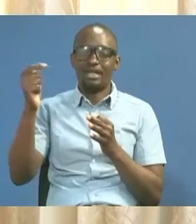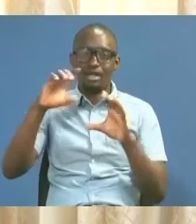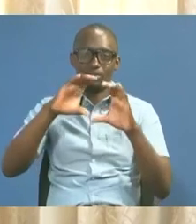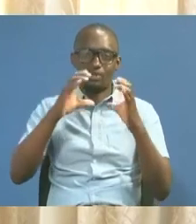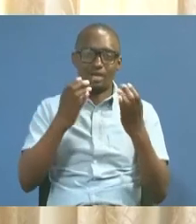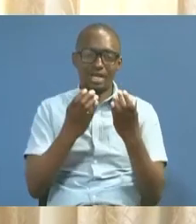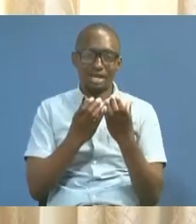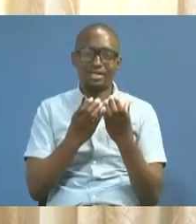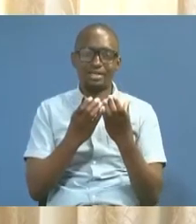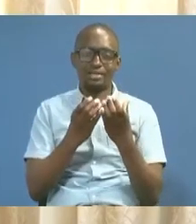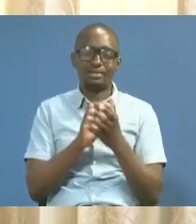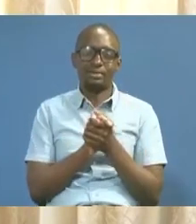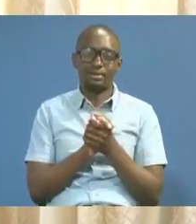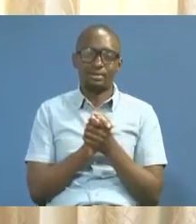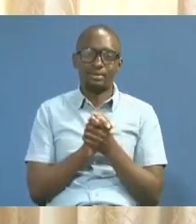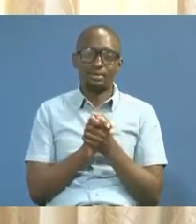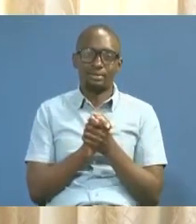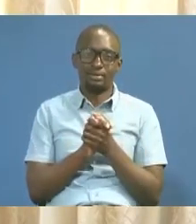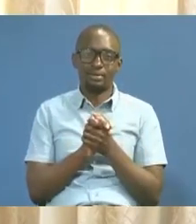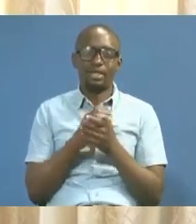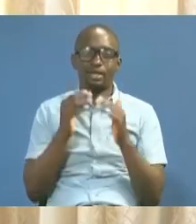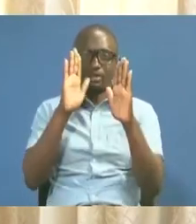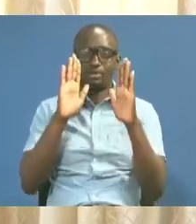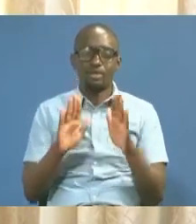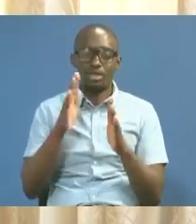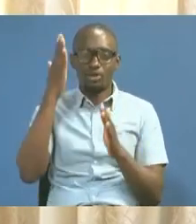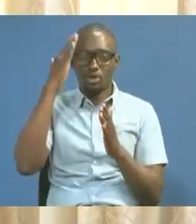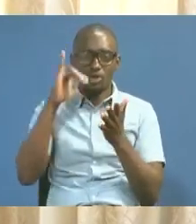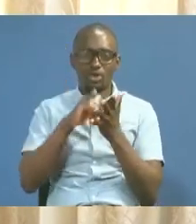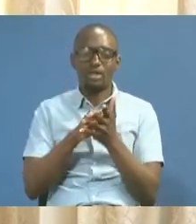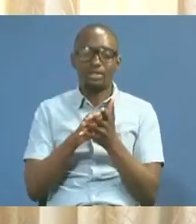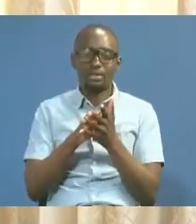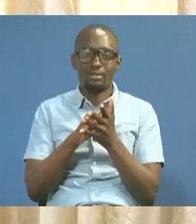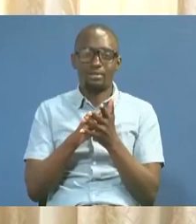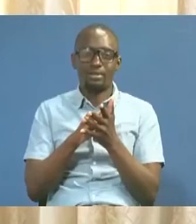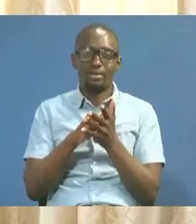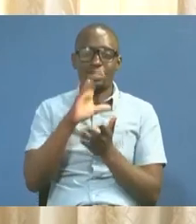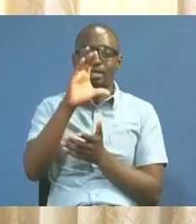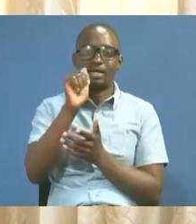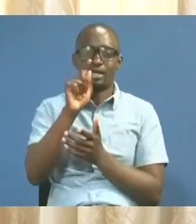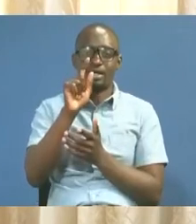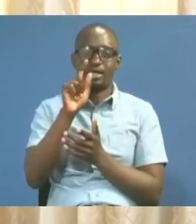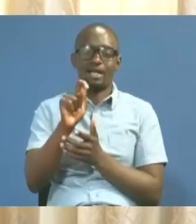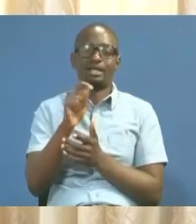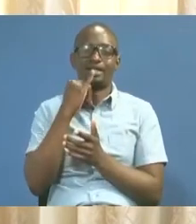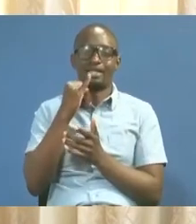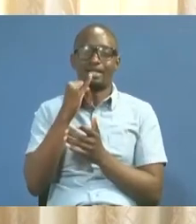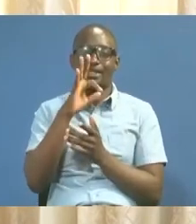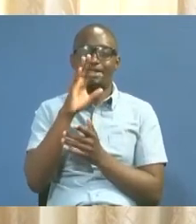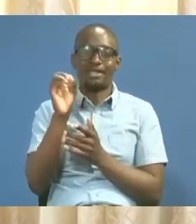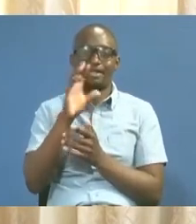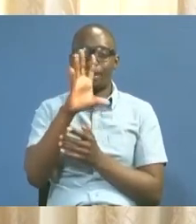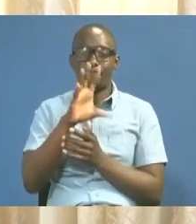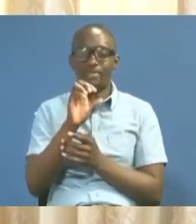attendance. It's important to note that the continuous assessment tests constitute 30% of the overall marks,